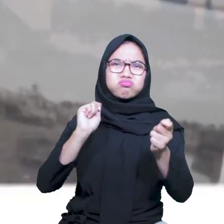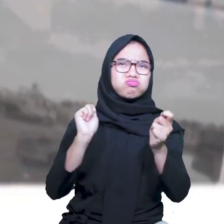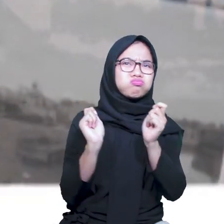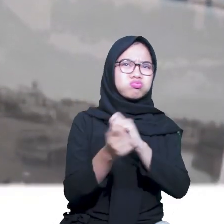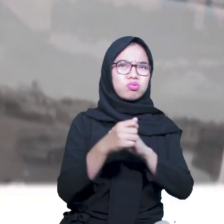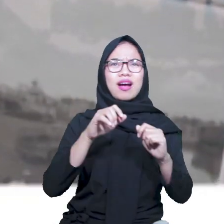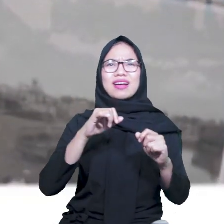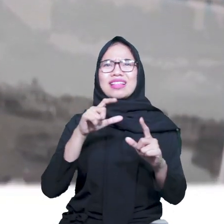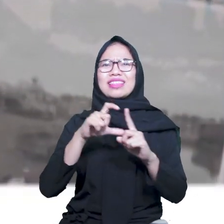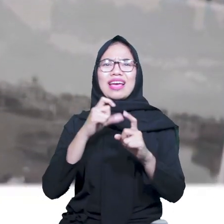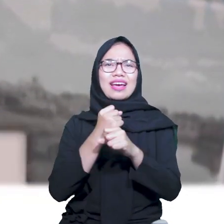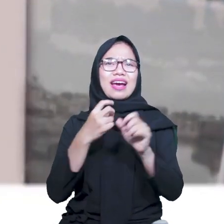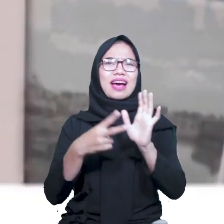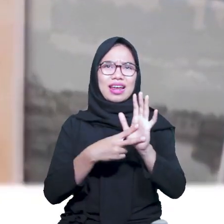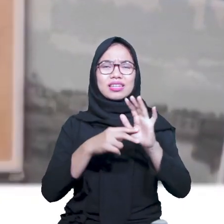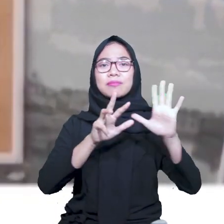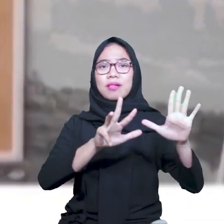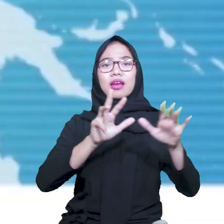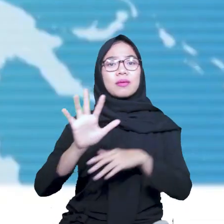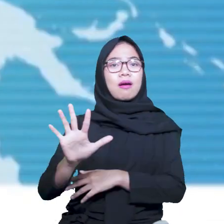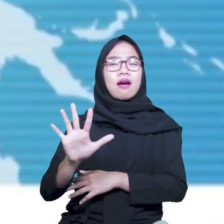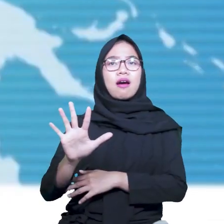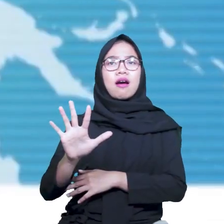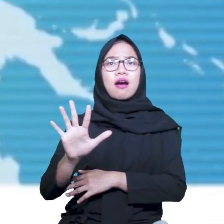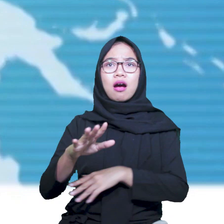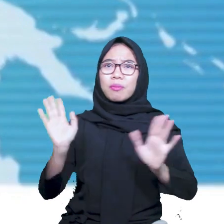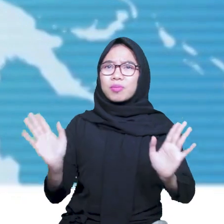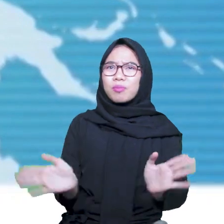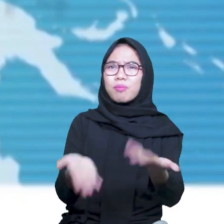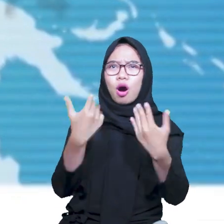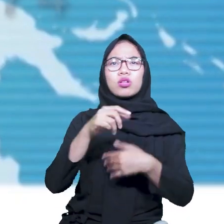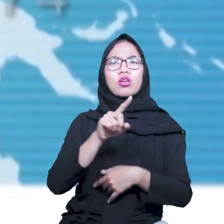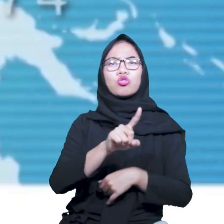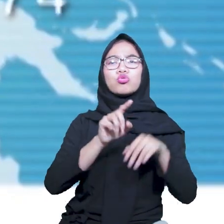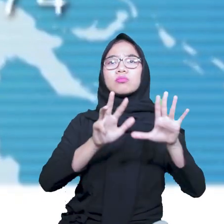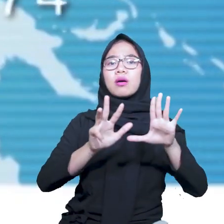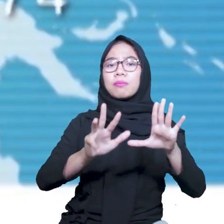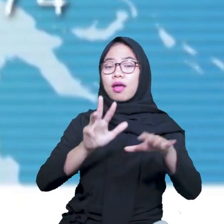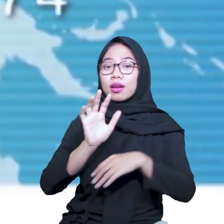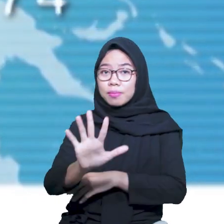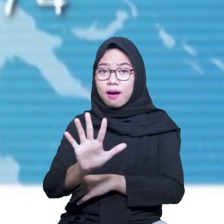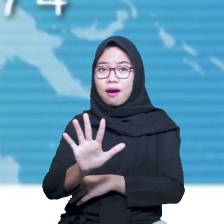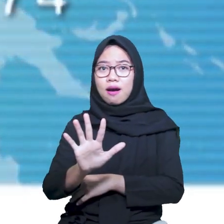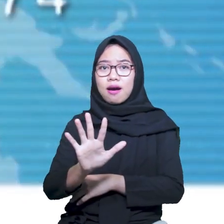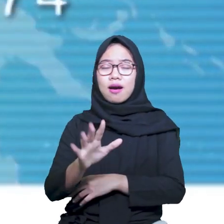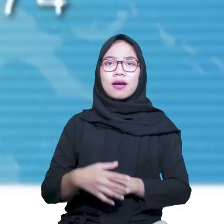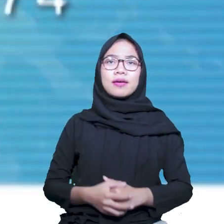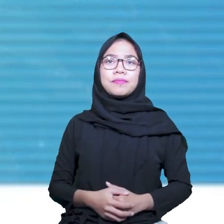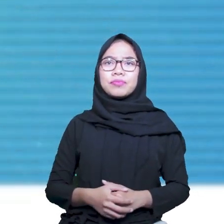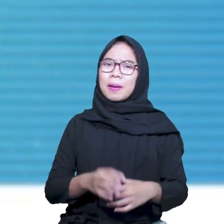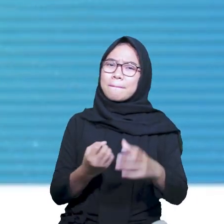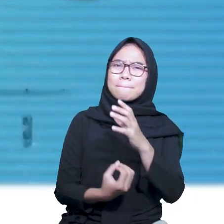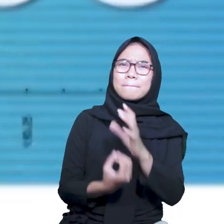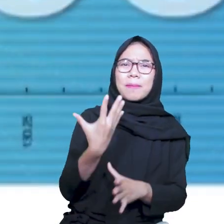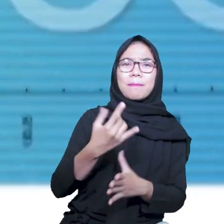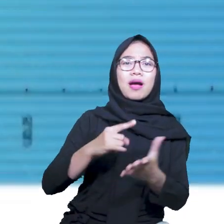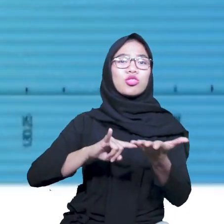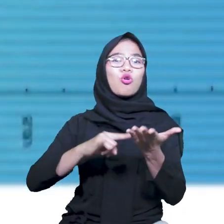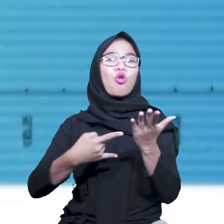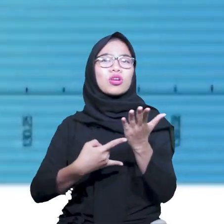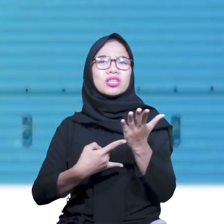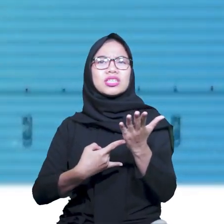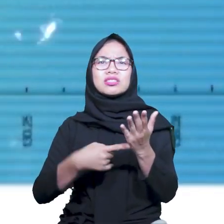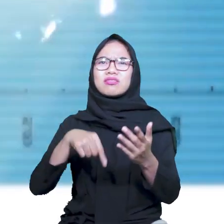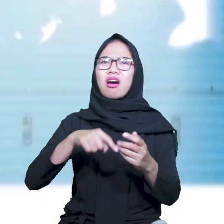1974, and was later changed to DGN95 in 1995. As technology advances,